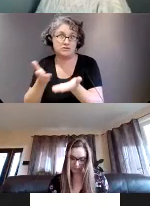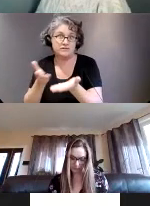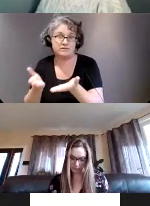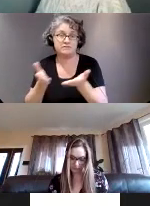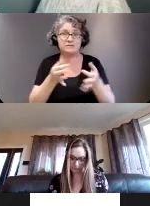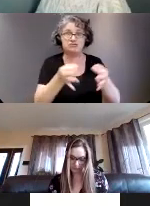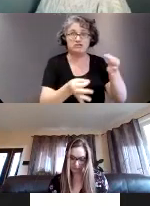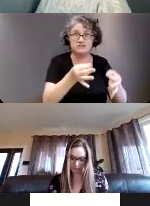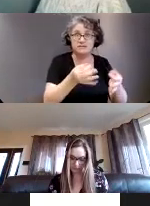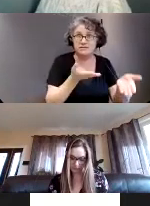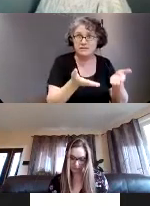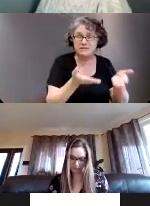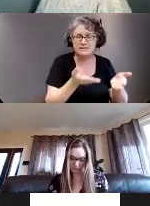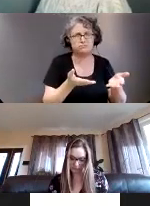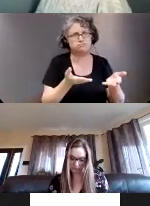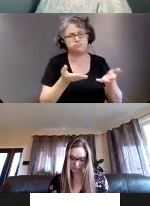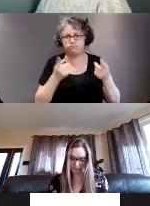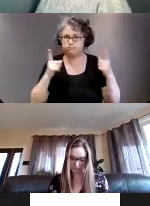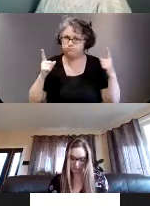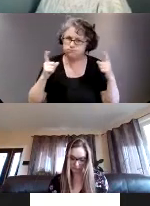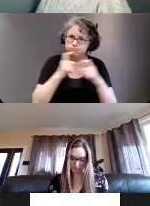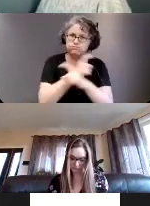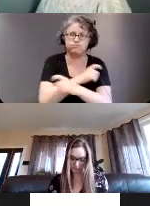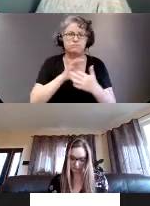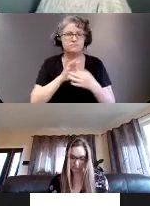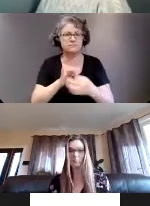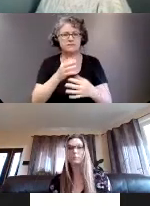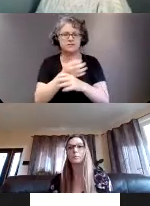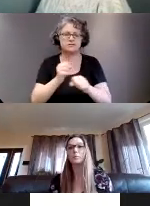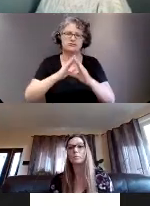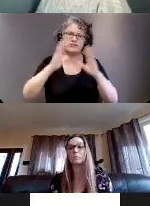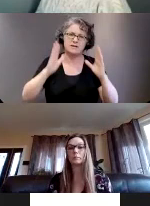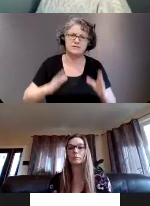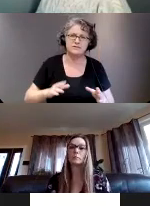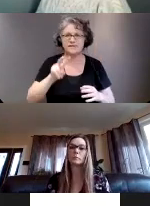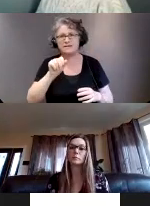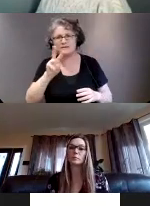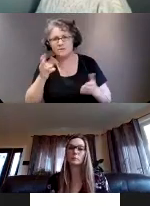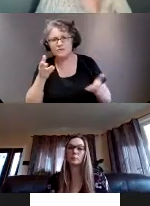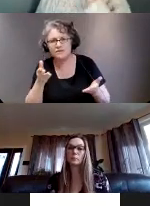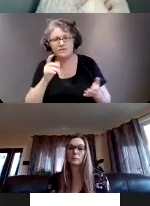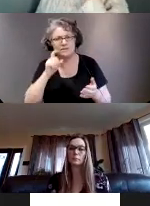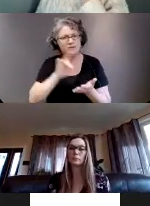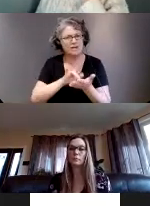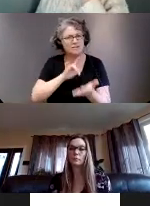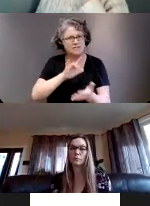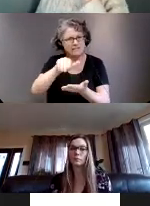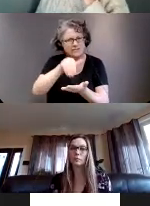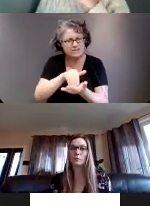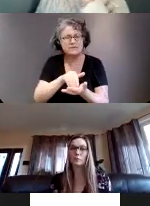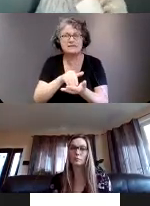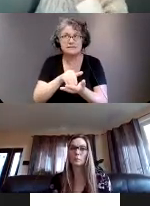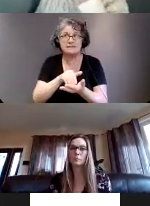sector services in relation to, for example, shelters or violence against women services or sexual assault centers. And that piece